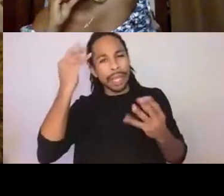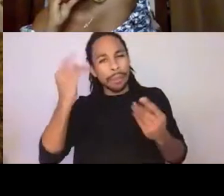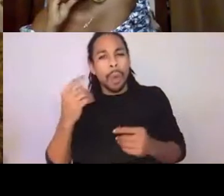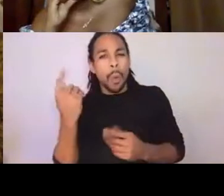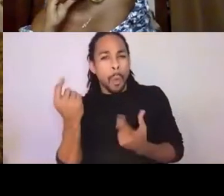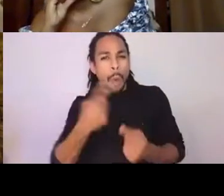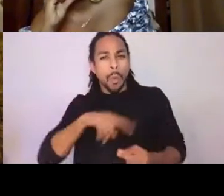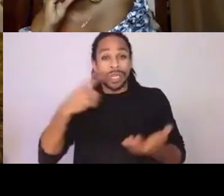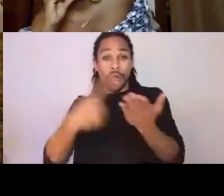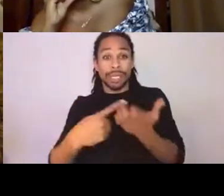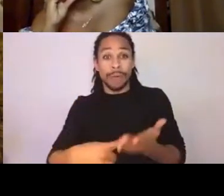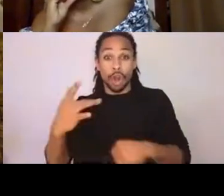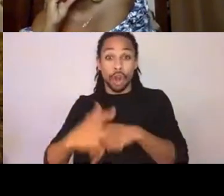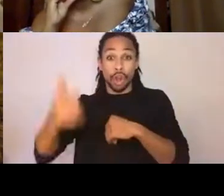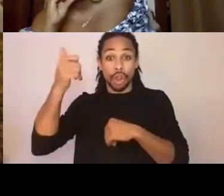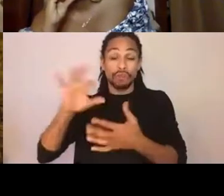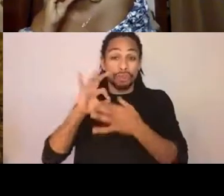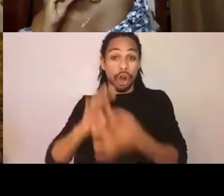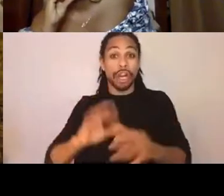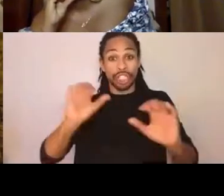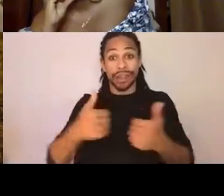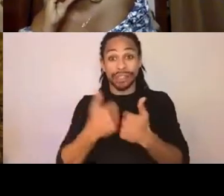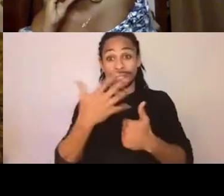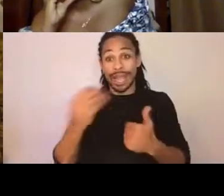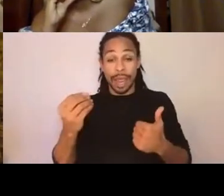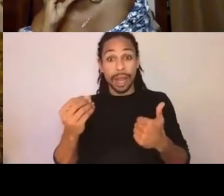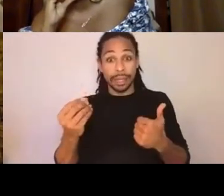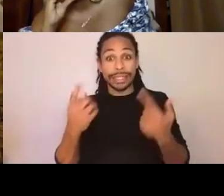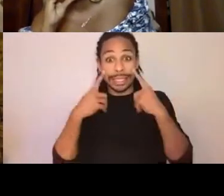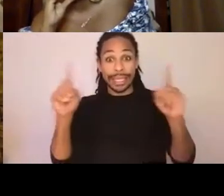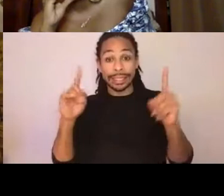of challenges and successes in cross-cultural organizing,